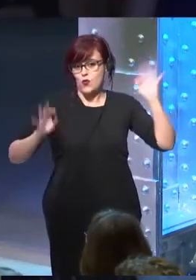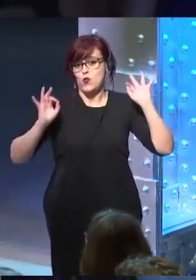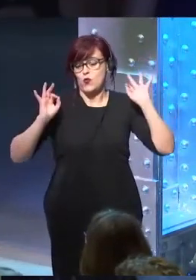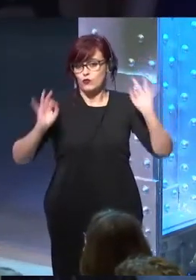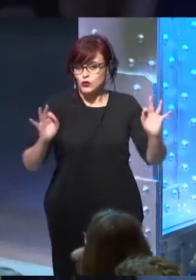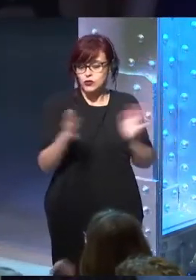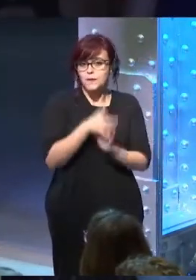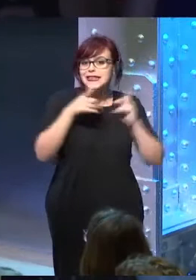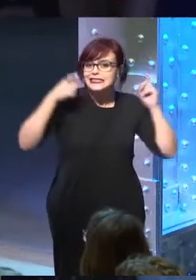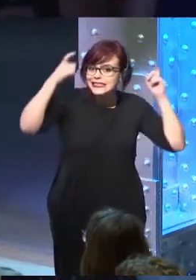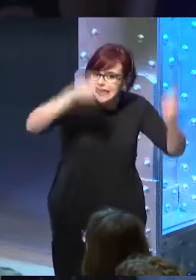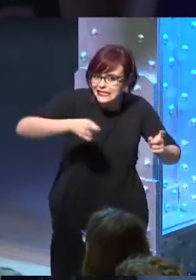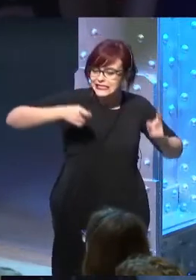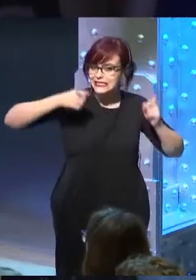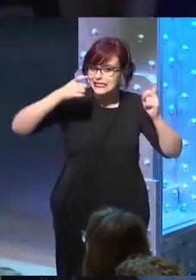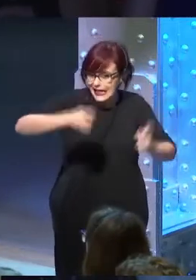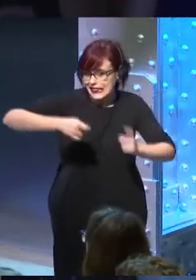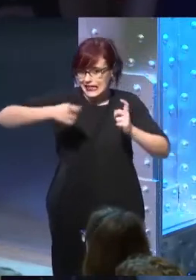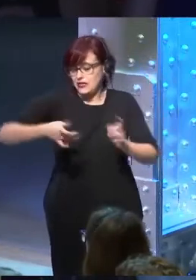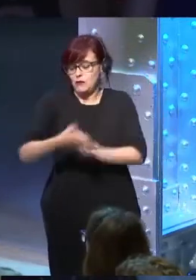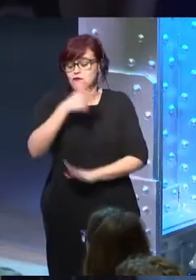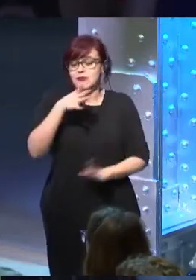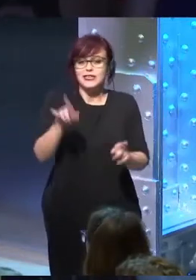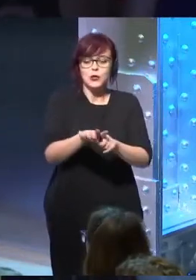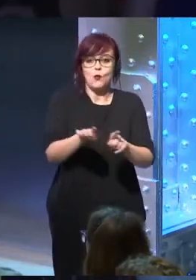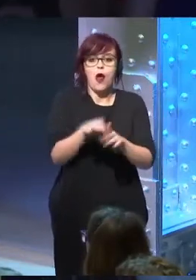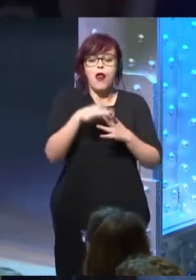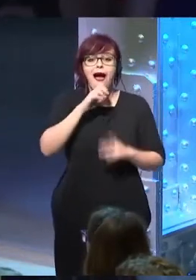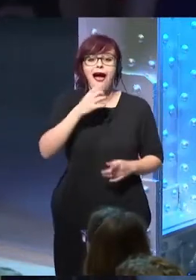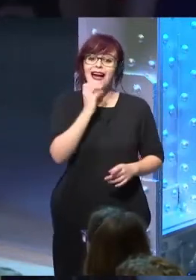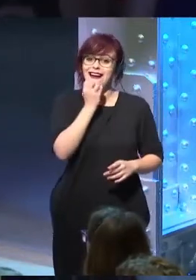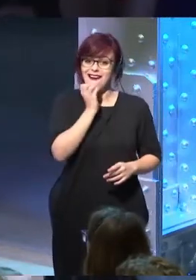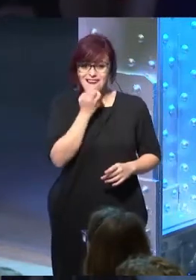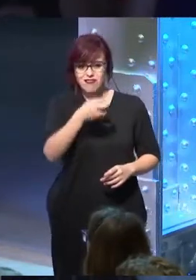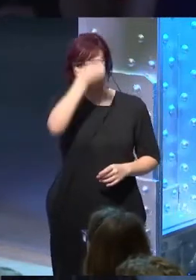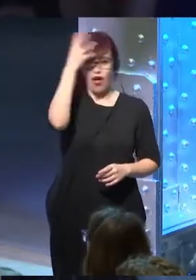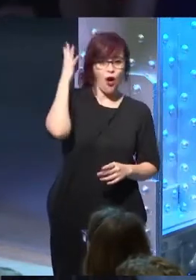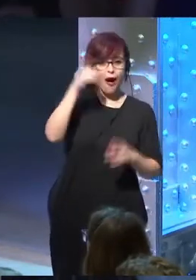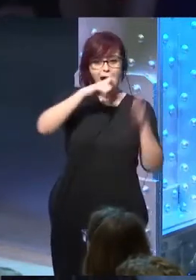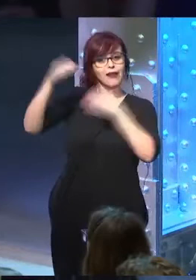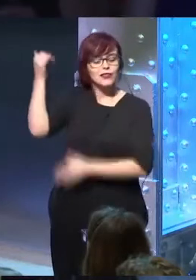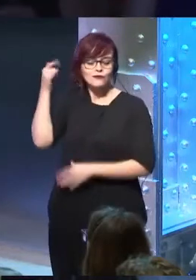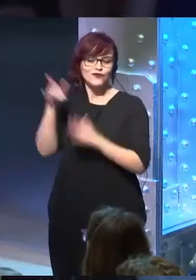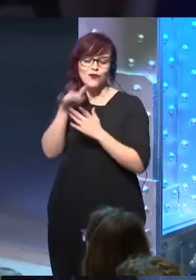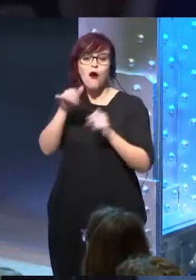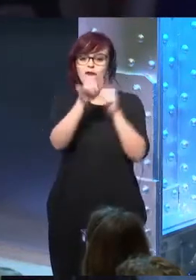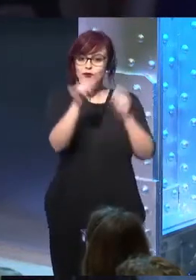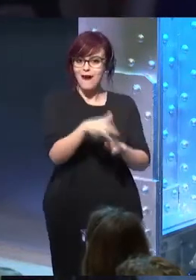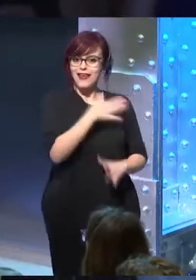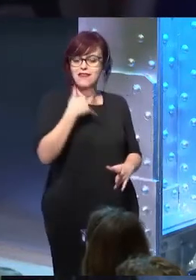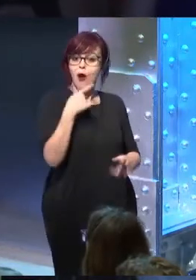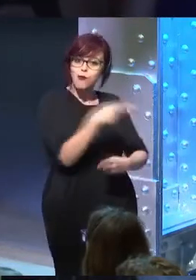Roman antiquity to exclude women from public speech. In the early 4th